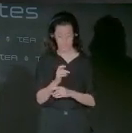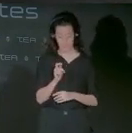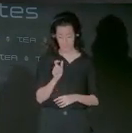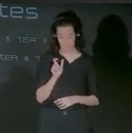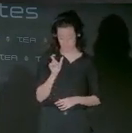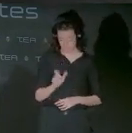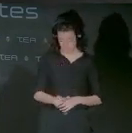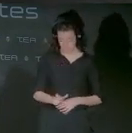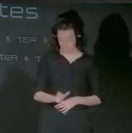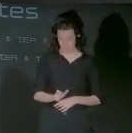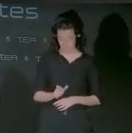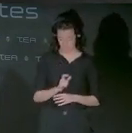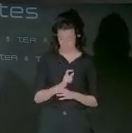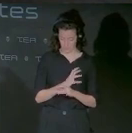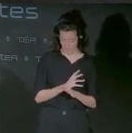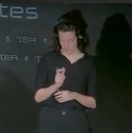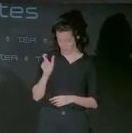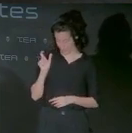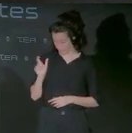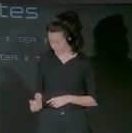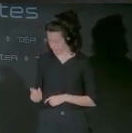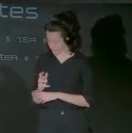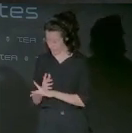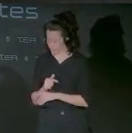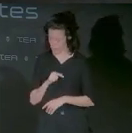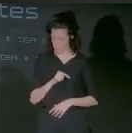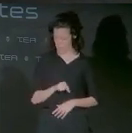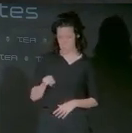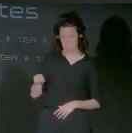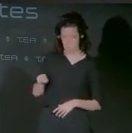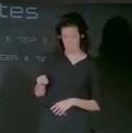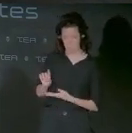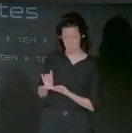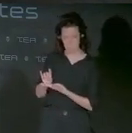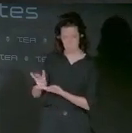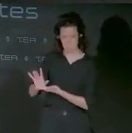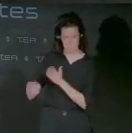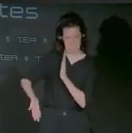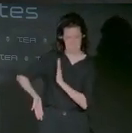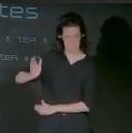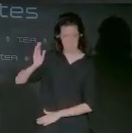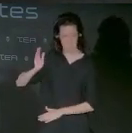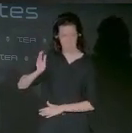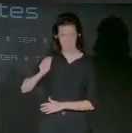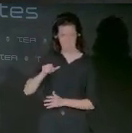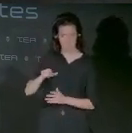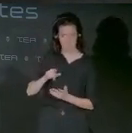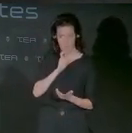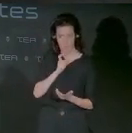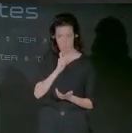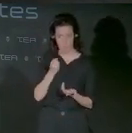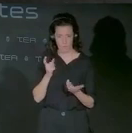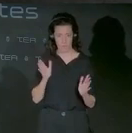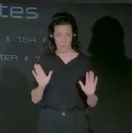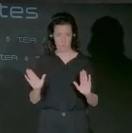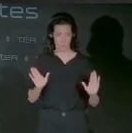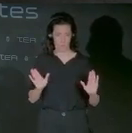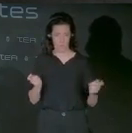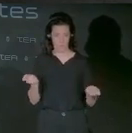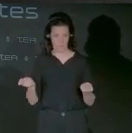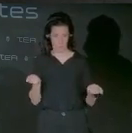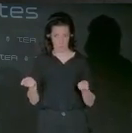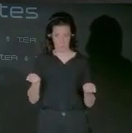of stuff in place, and here I think actually you can draw from that experience in the video game sector, because they have obviously needed to be